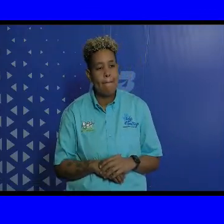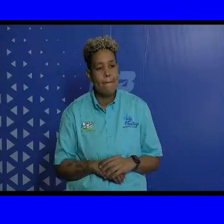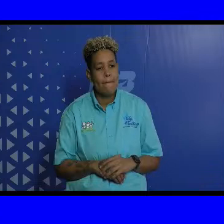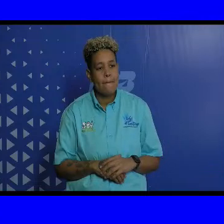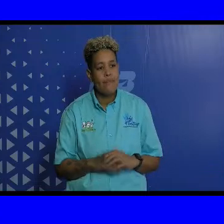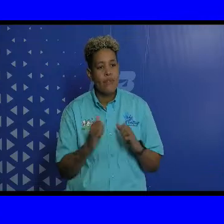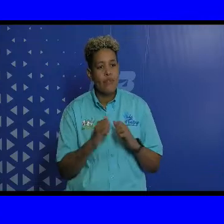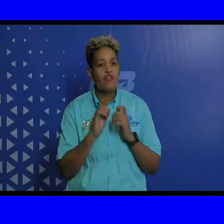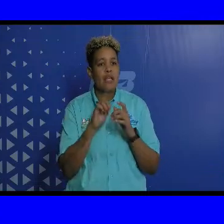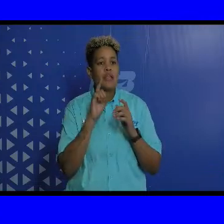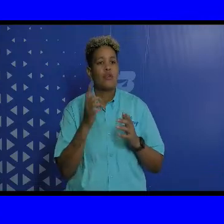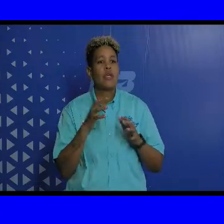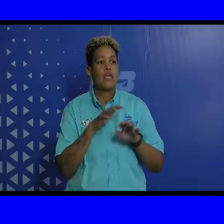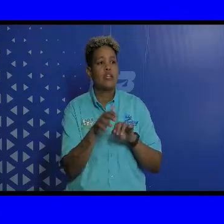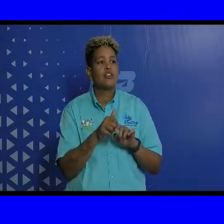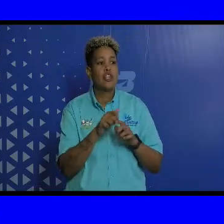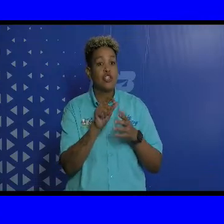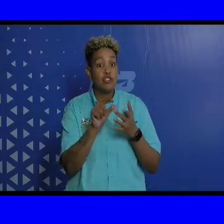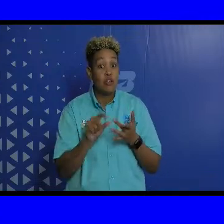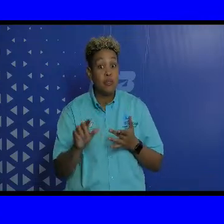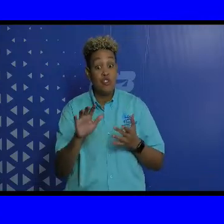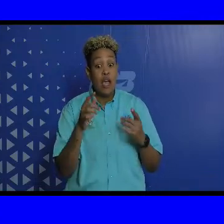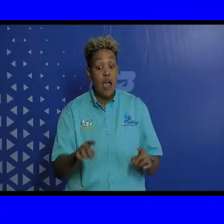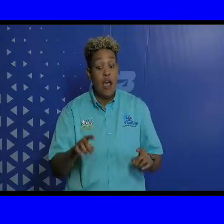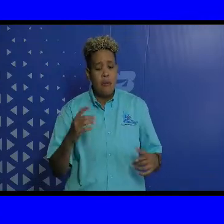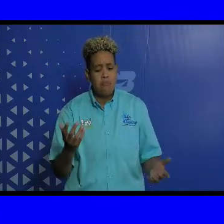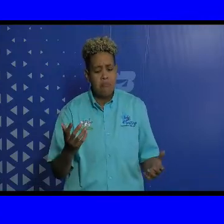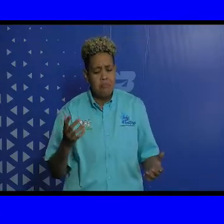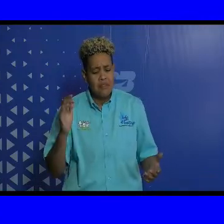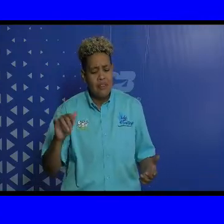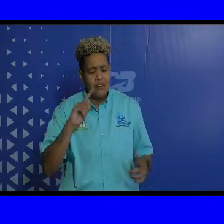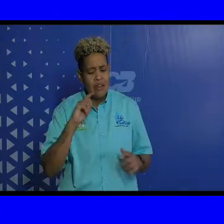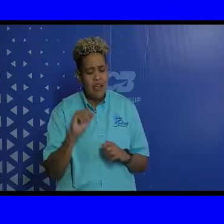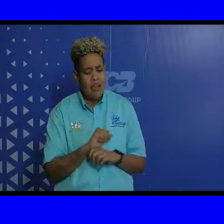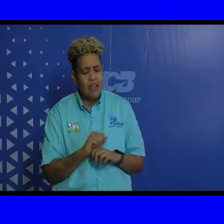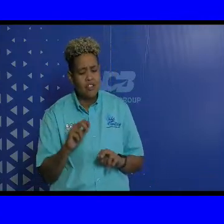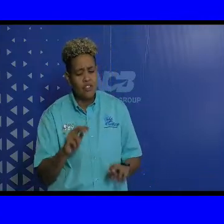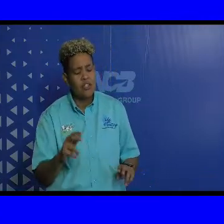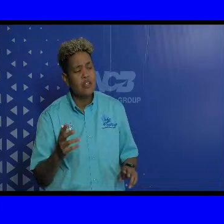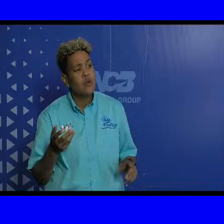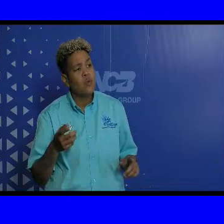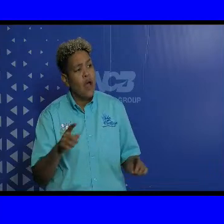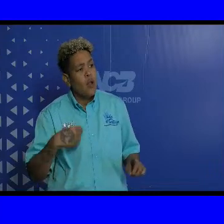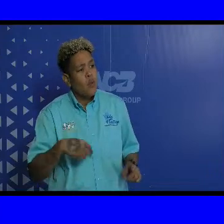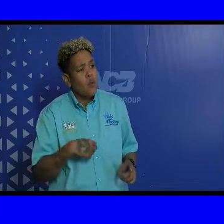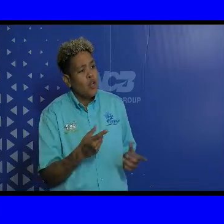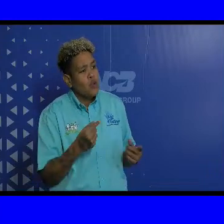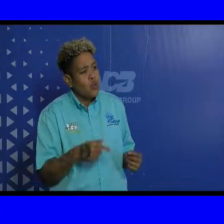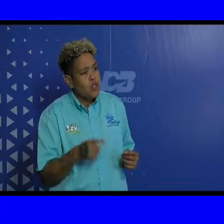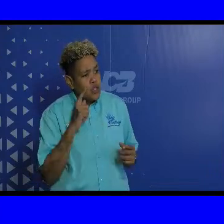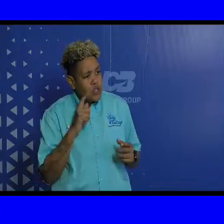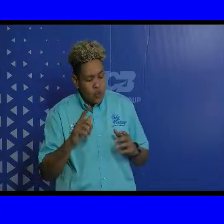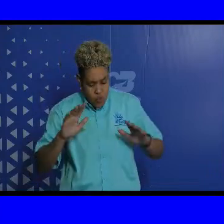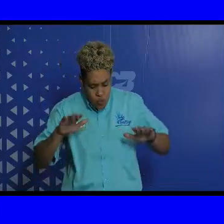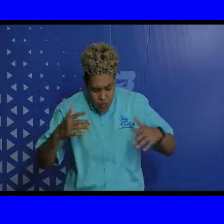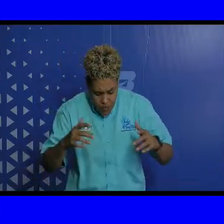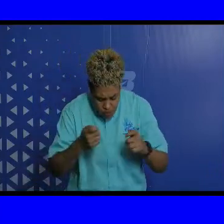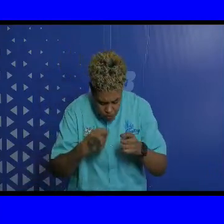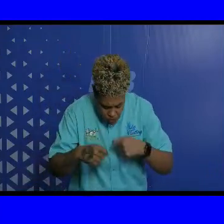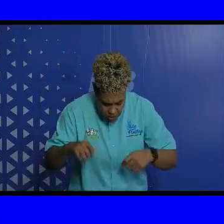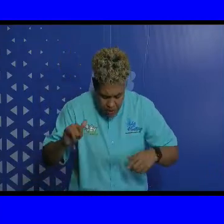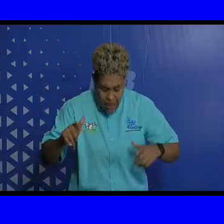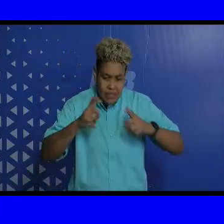With respect to the integration of the subsidiaries, that actually, so while we're doing this reset, that is actually